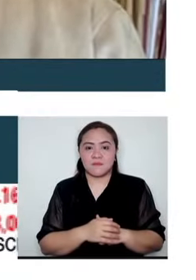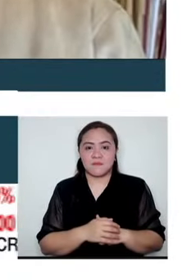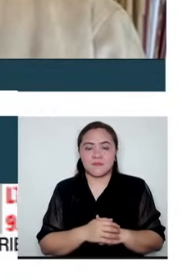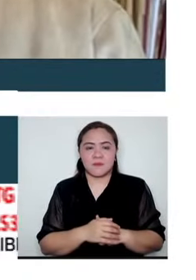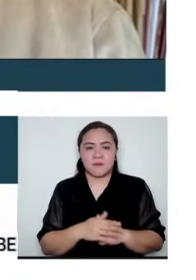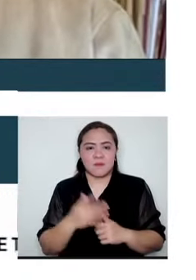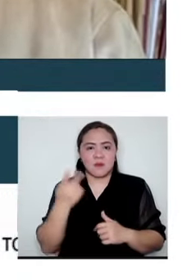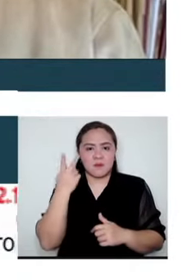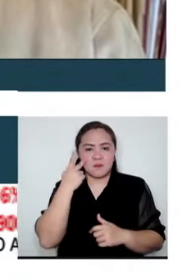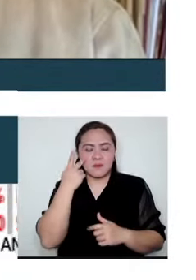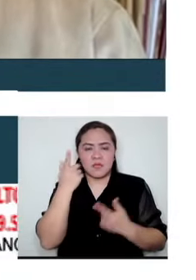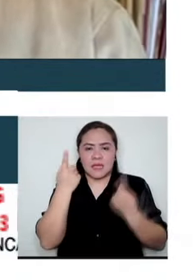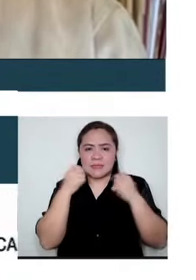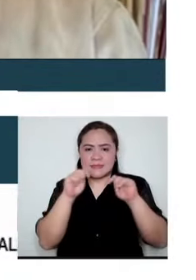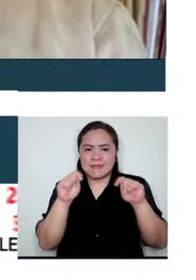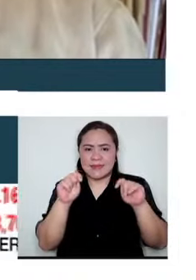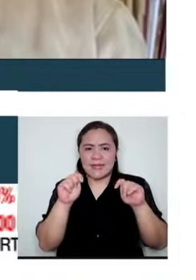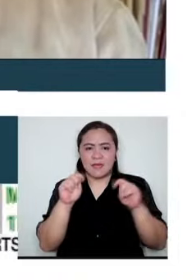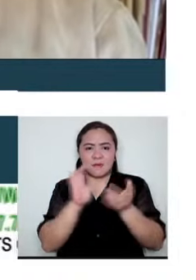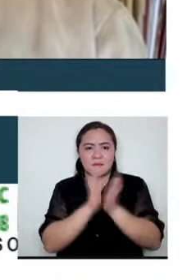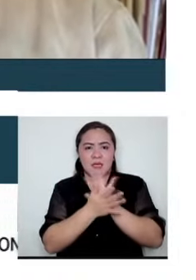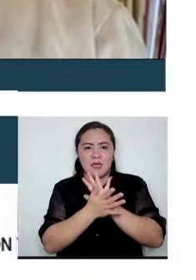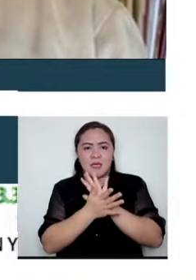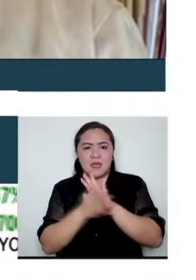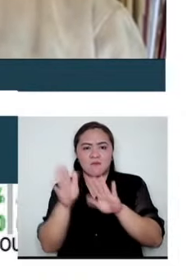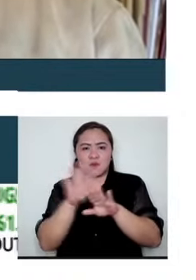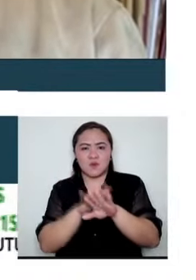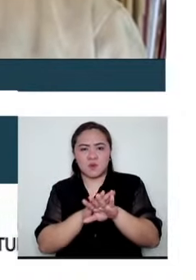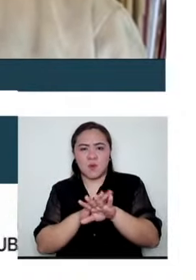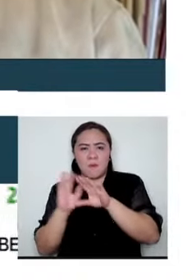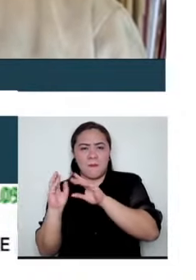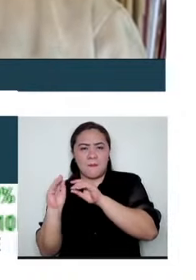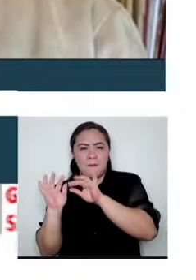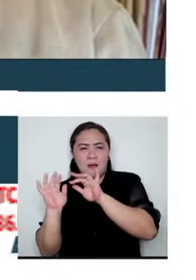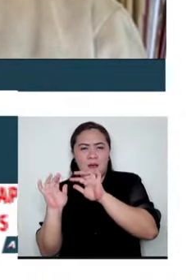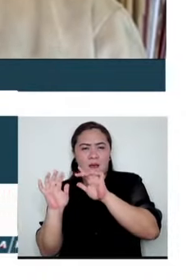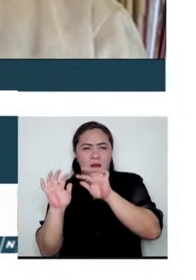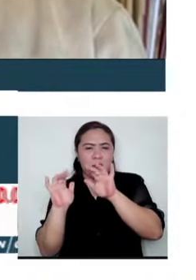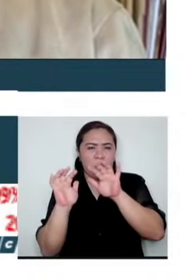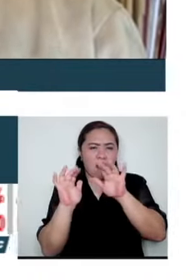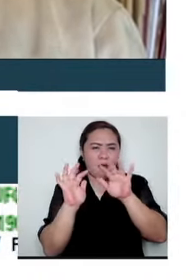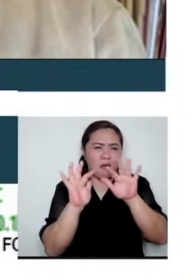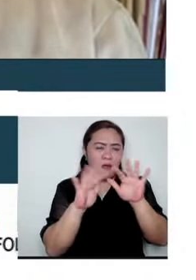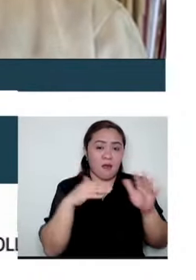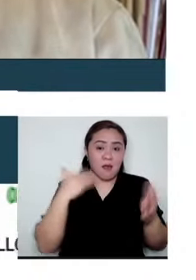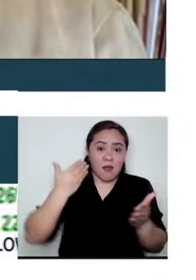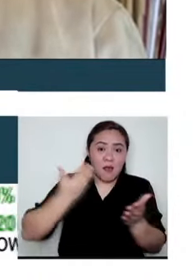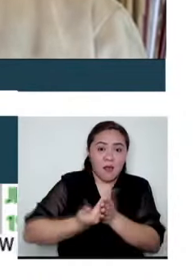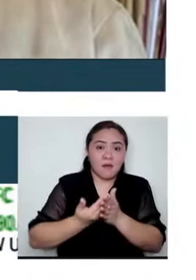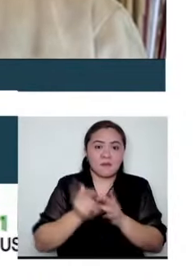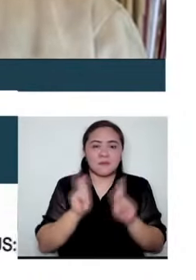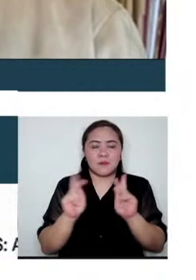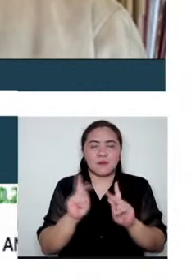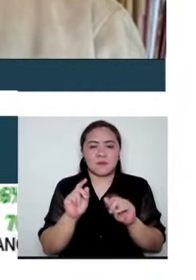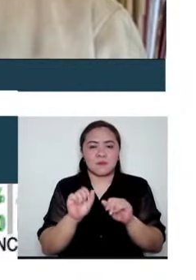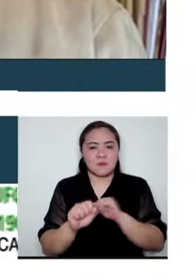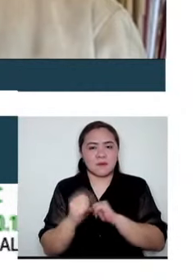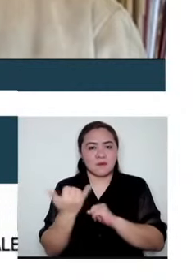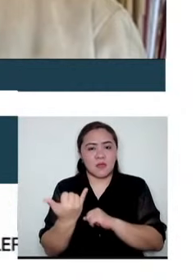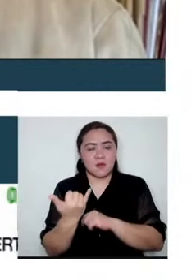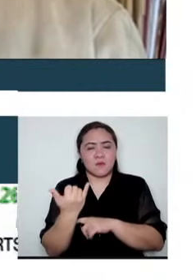that slowly people started to gather, slowly people started to arrive. There should have been one point there